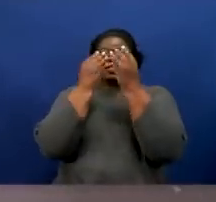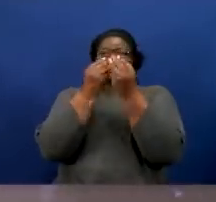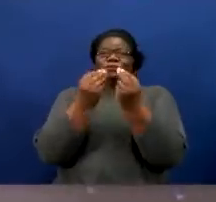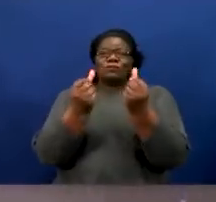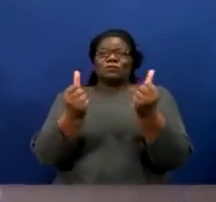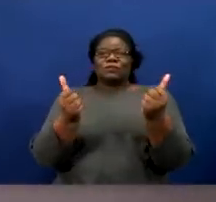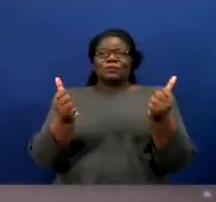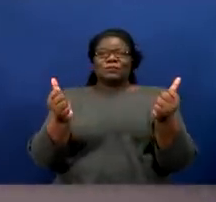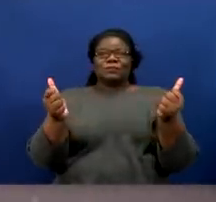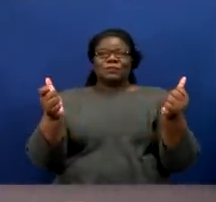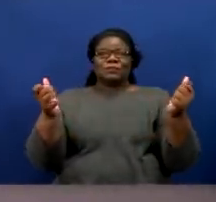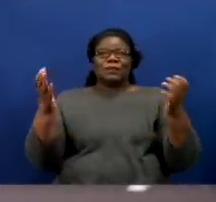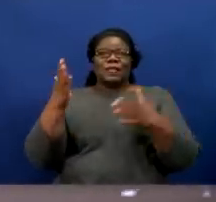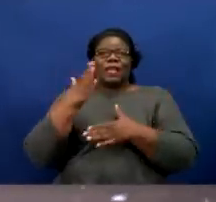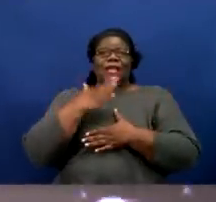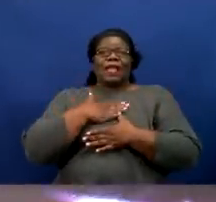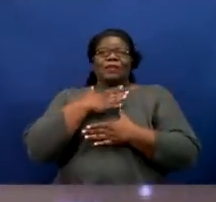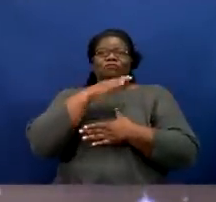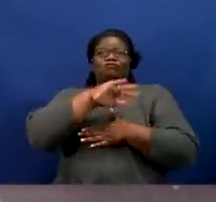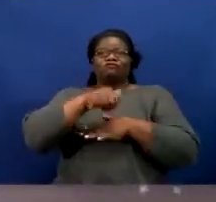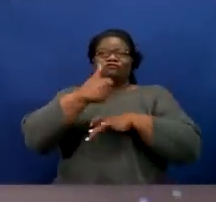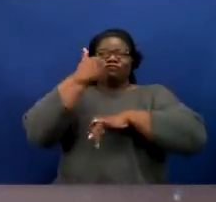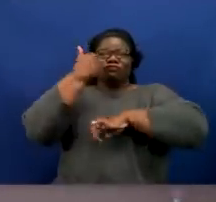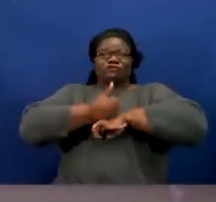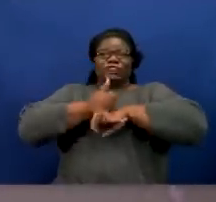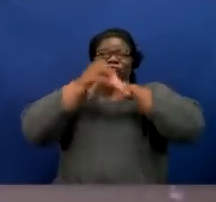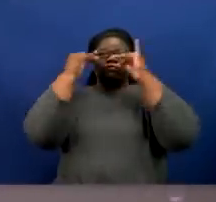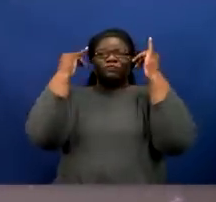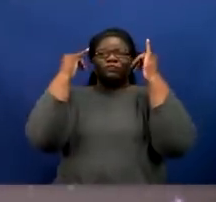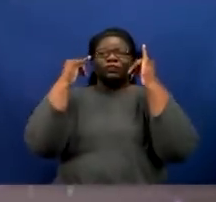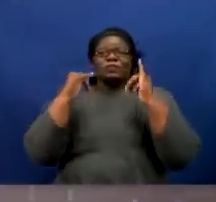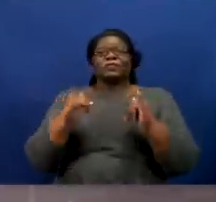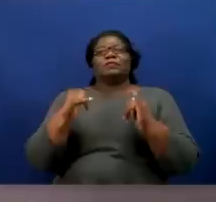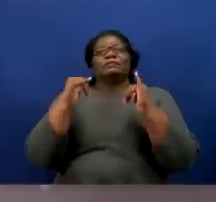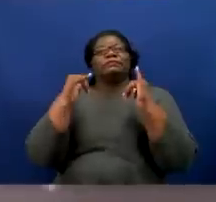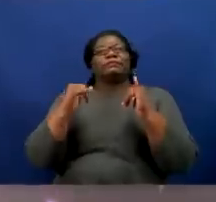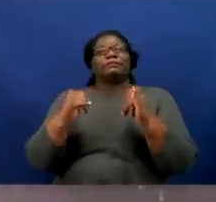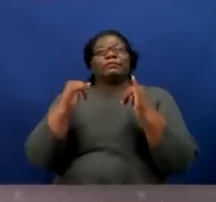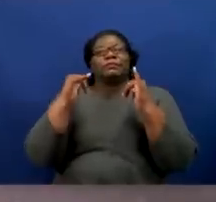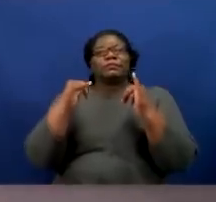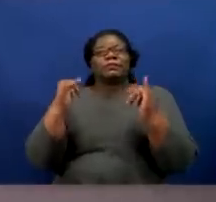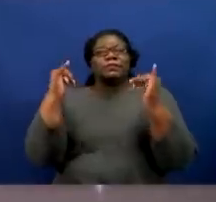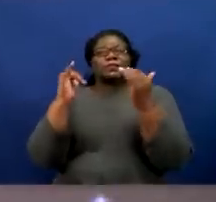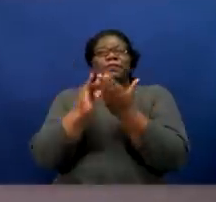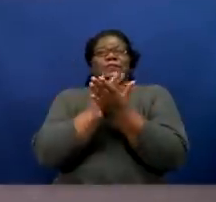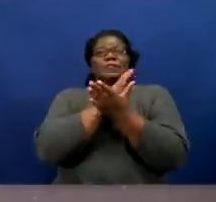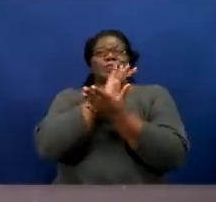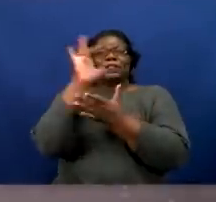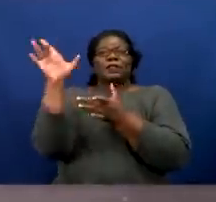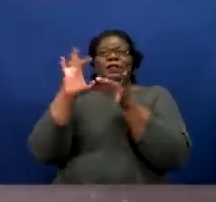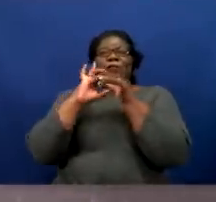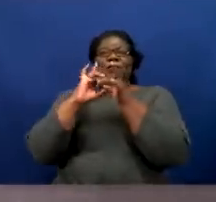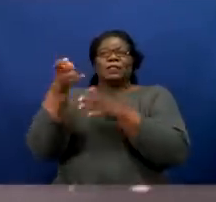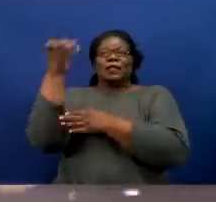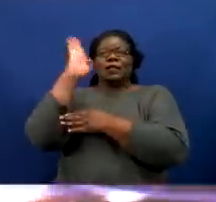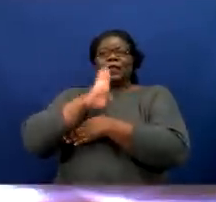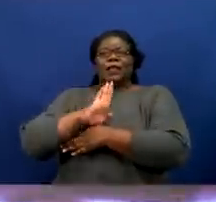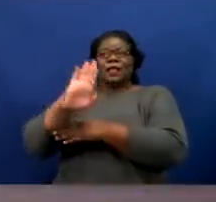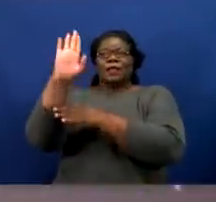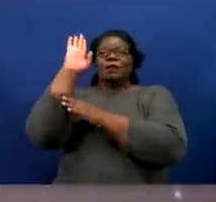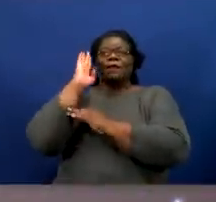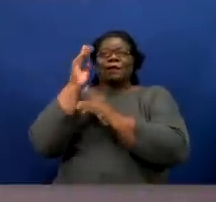away. My feet are planted on higher ground, and glory to God,